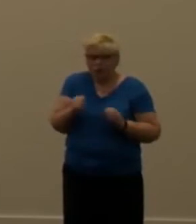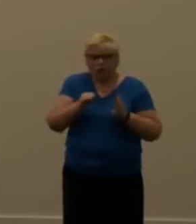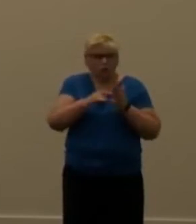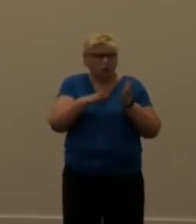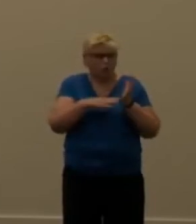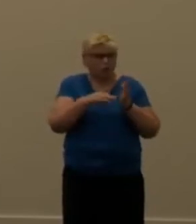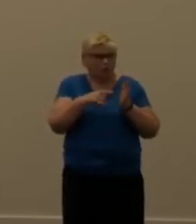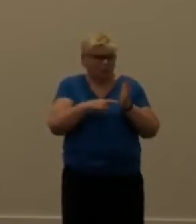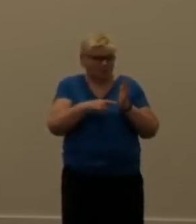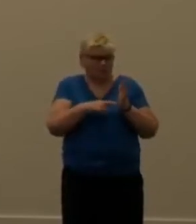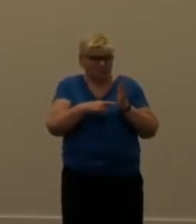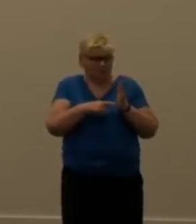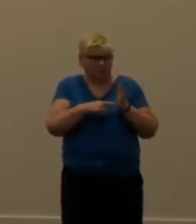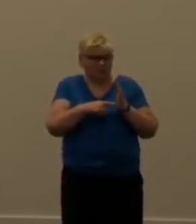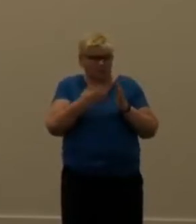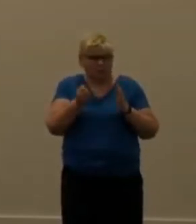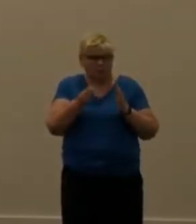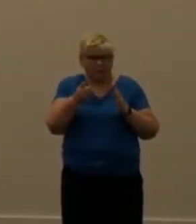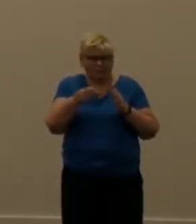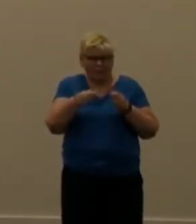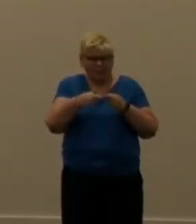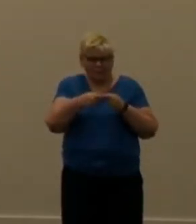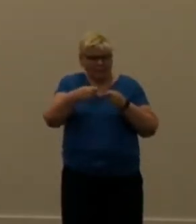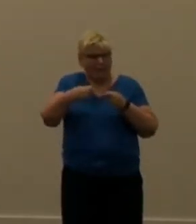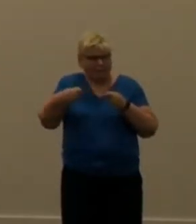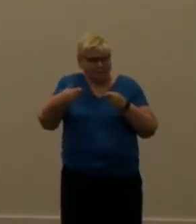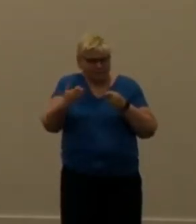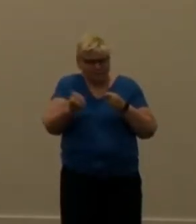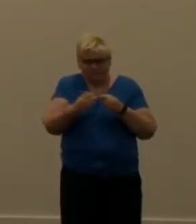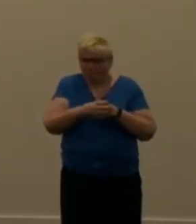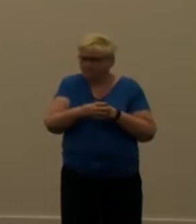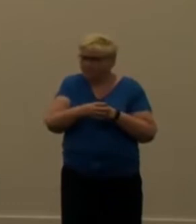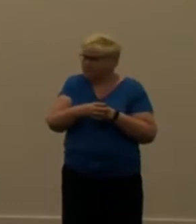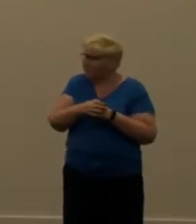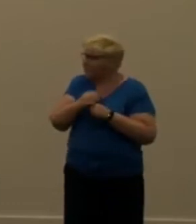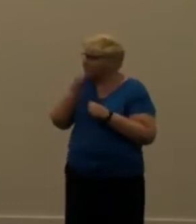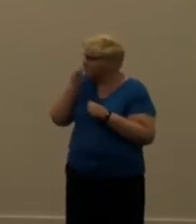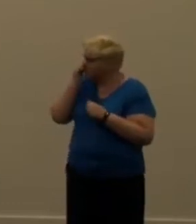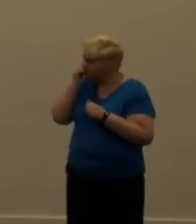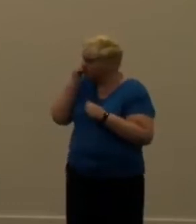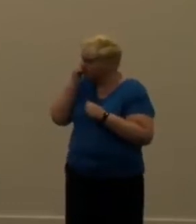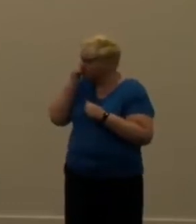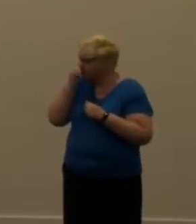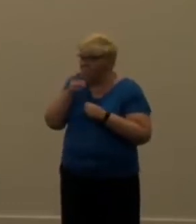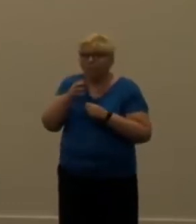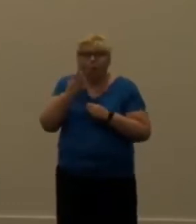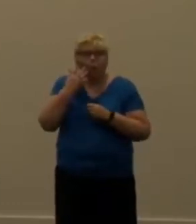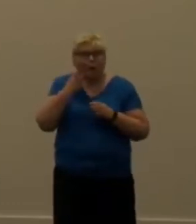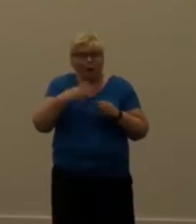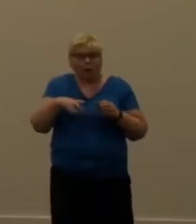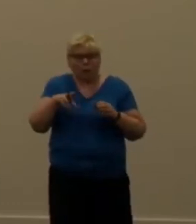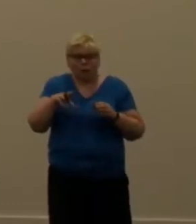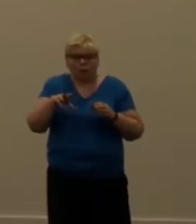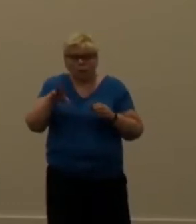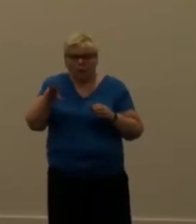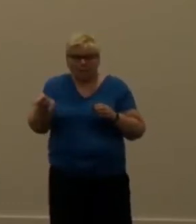Dev, where I have the expense tracker SharePoint list. But when I want to move it to